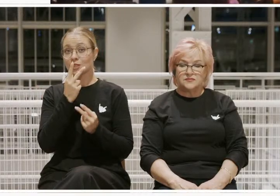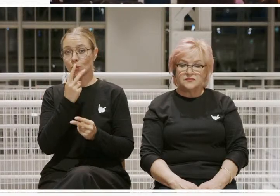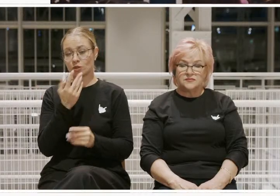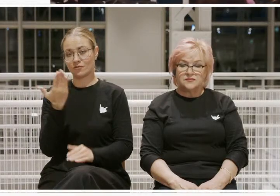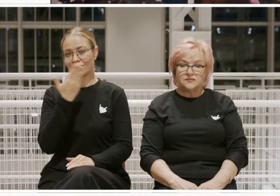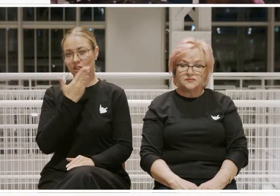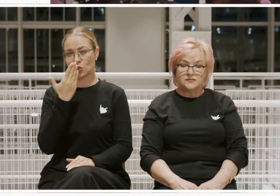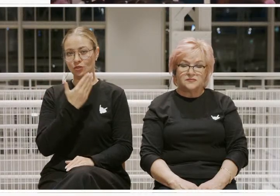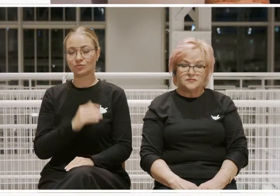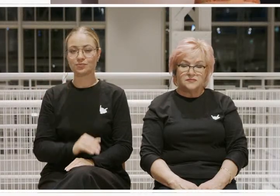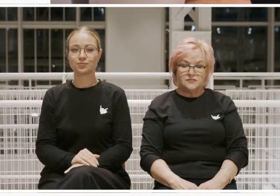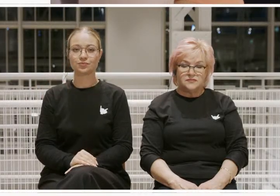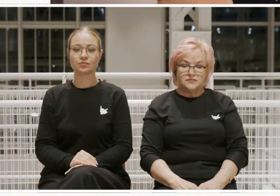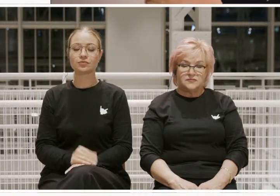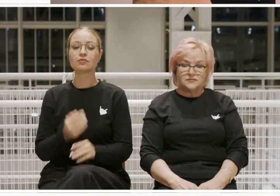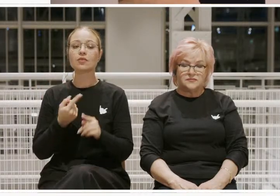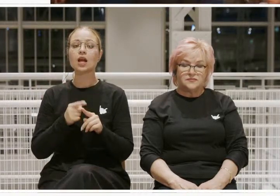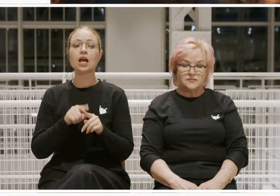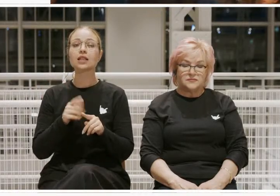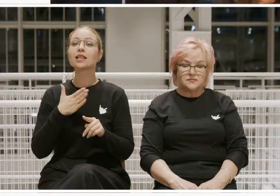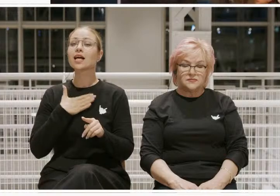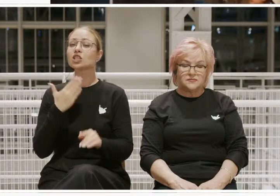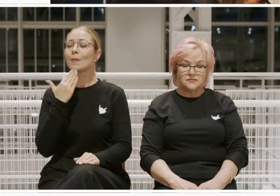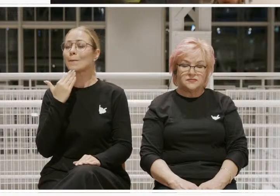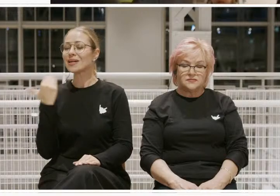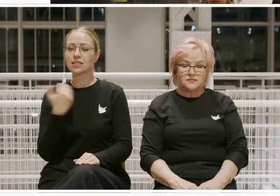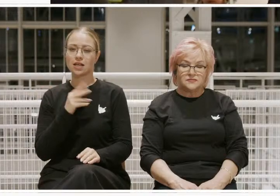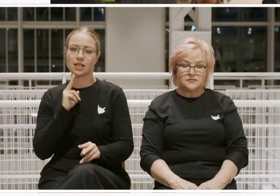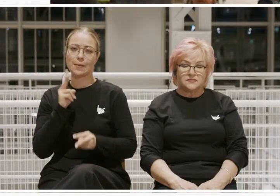from the last edition.